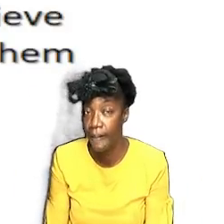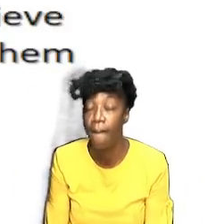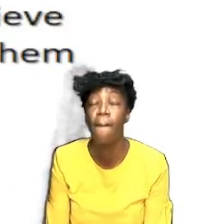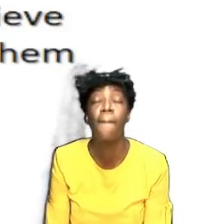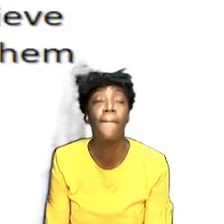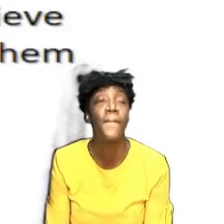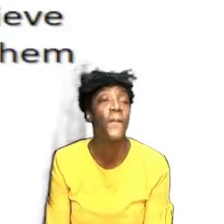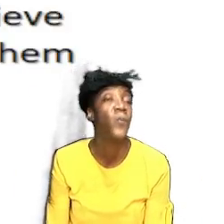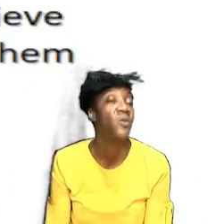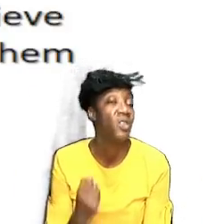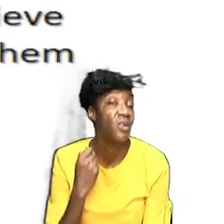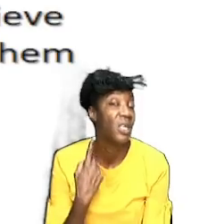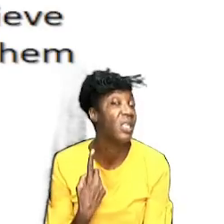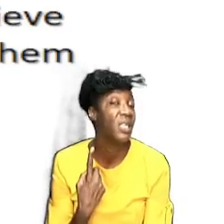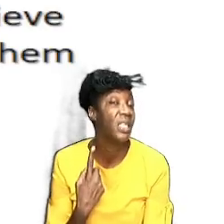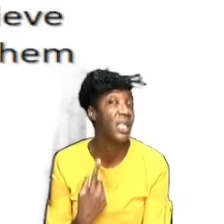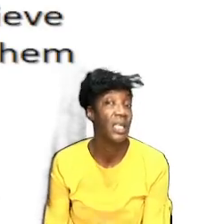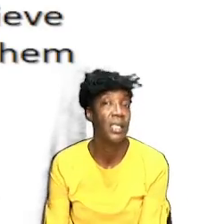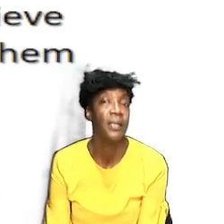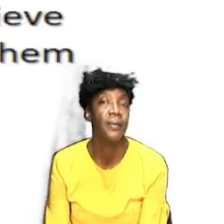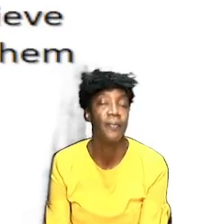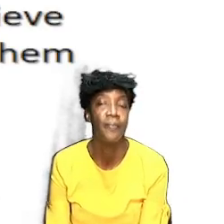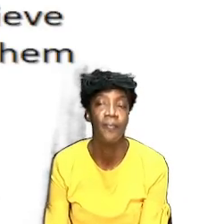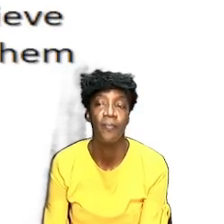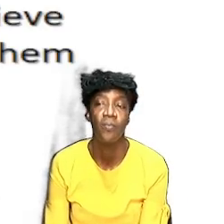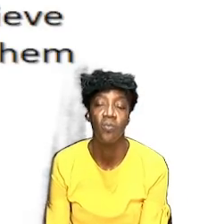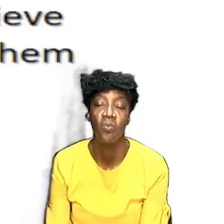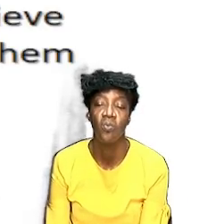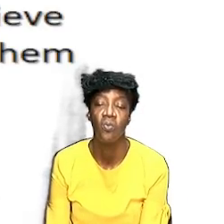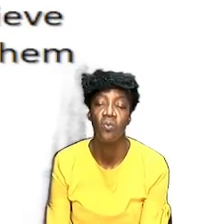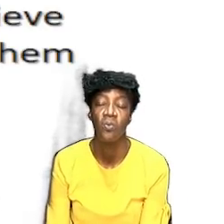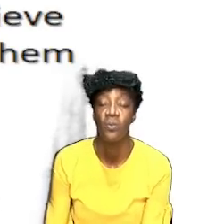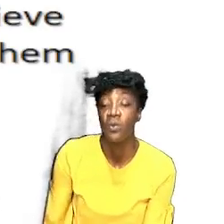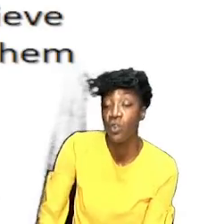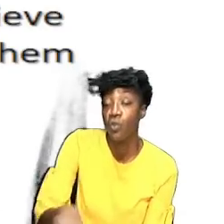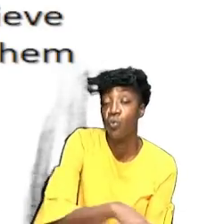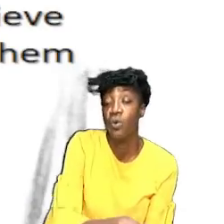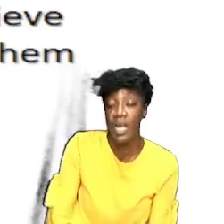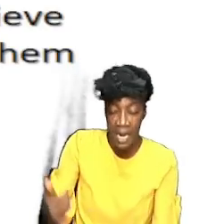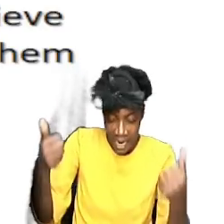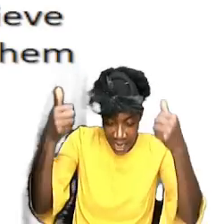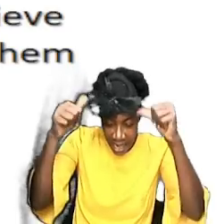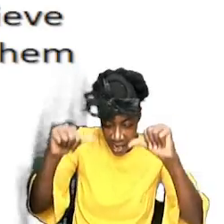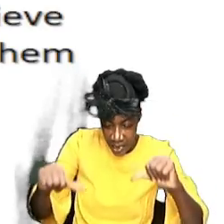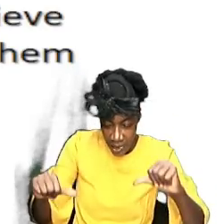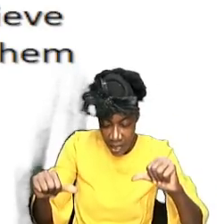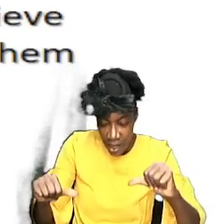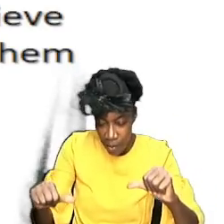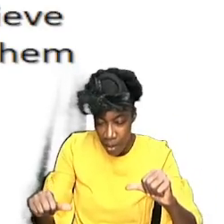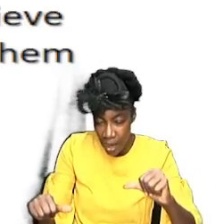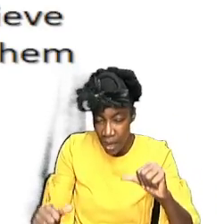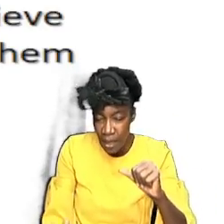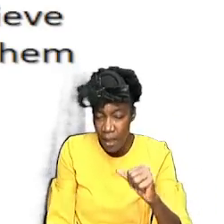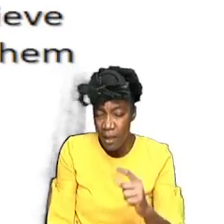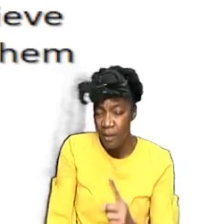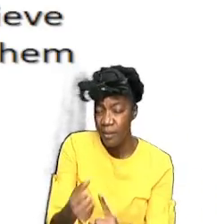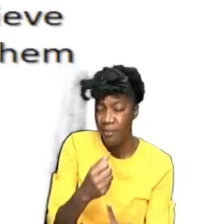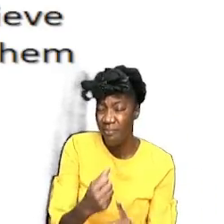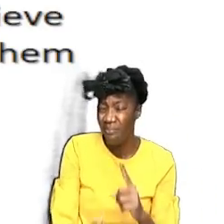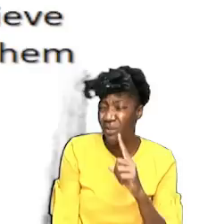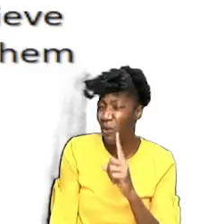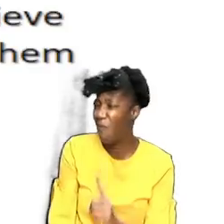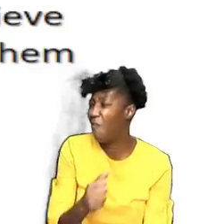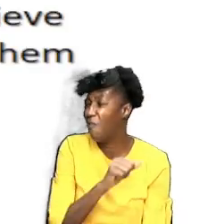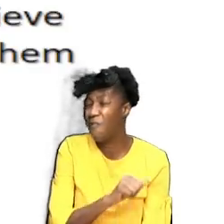we need to understand, brethren, that we are able, as it were, to fight the enemy. We are